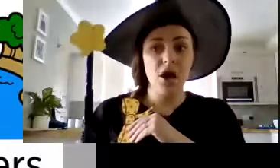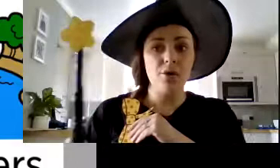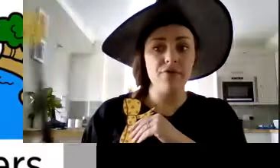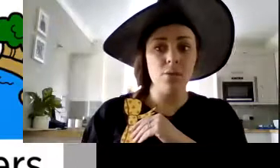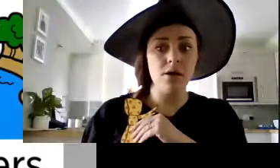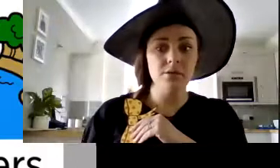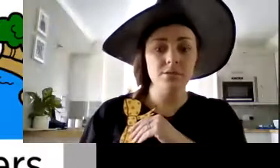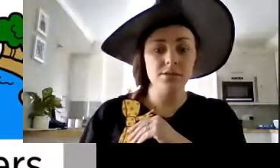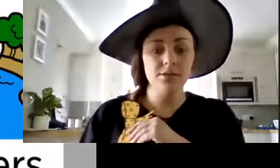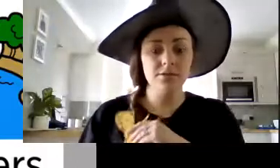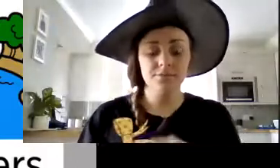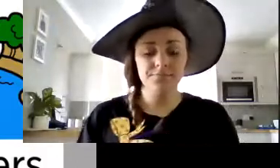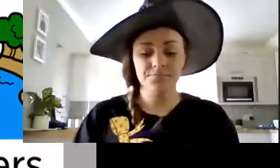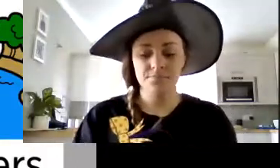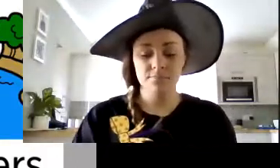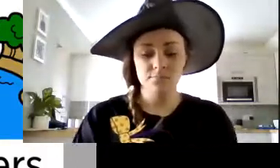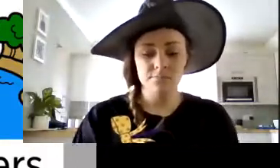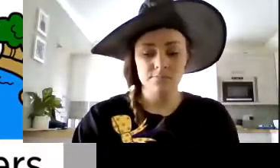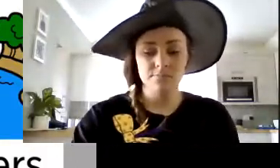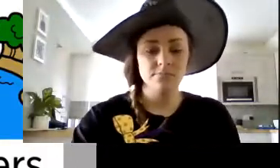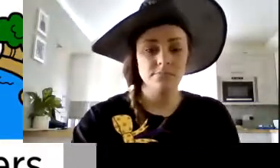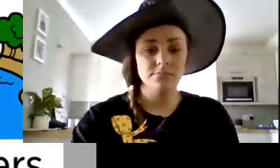They let go of her wand.